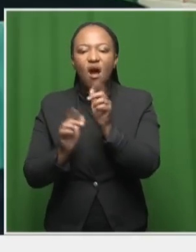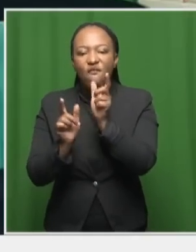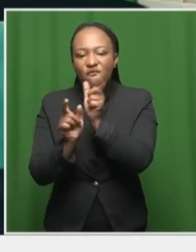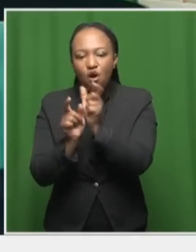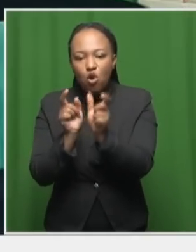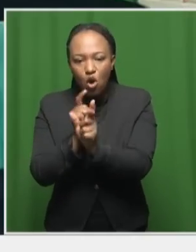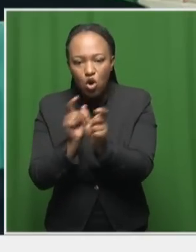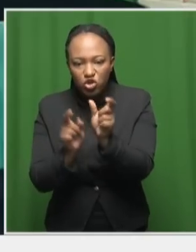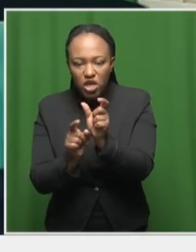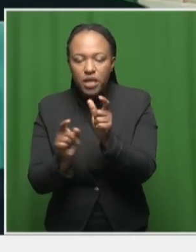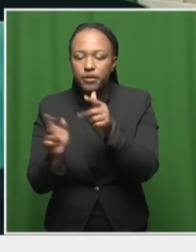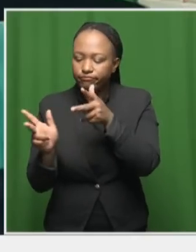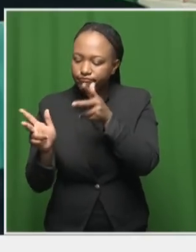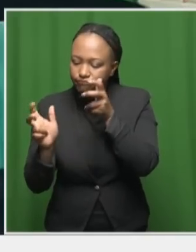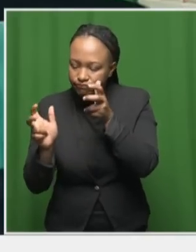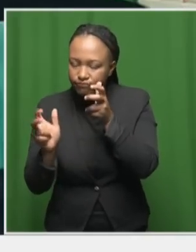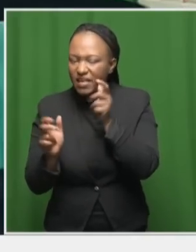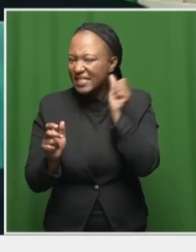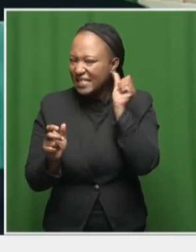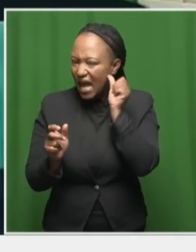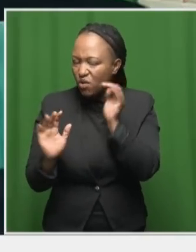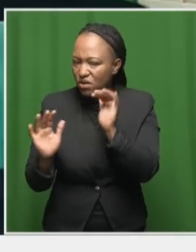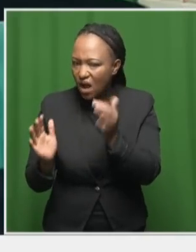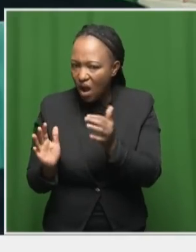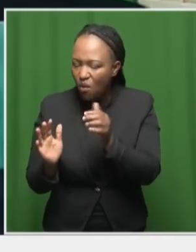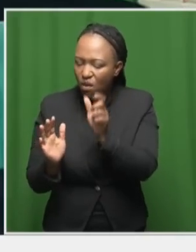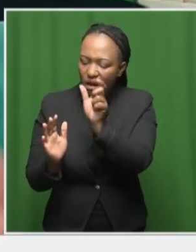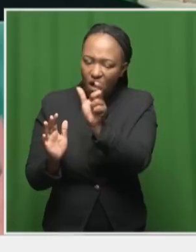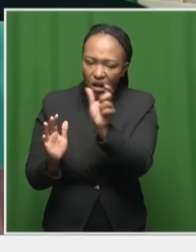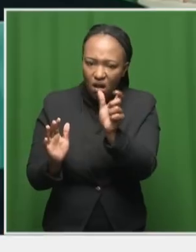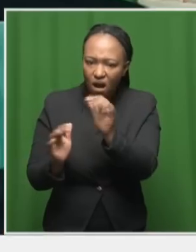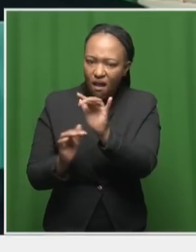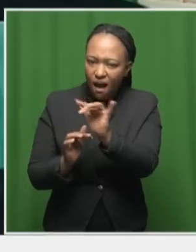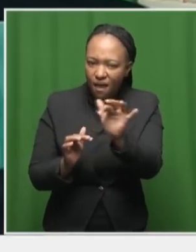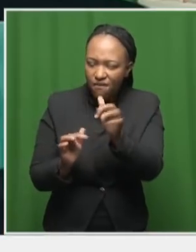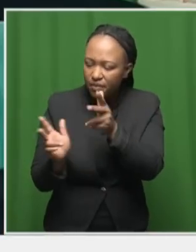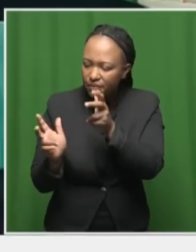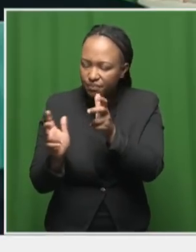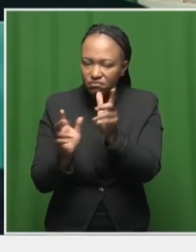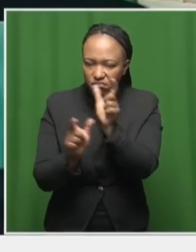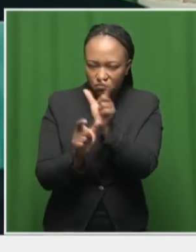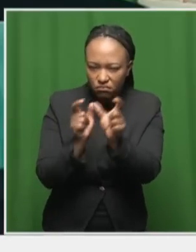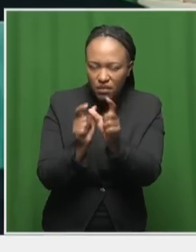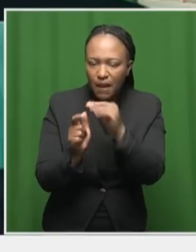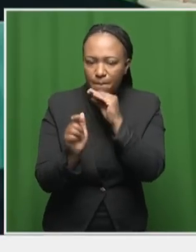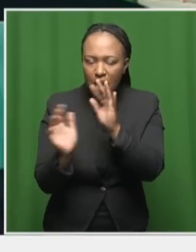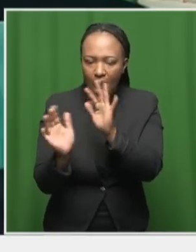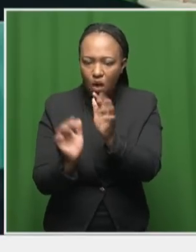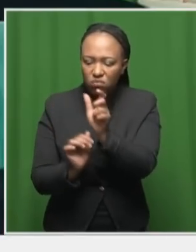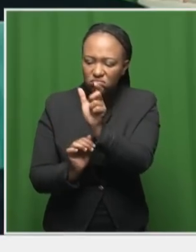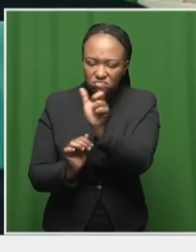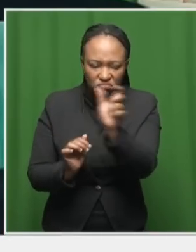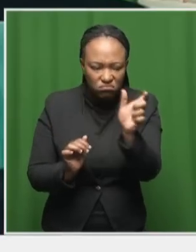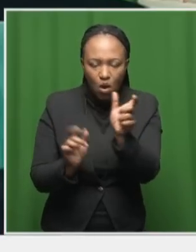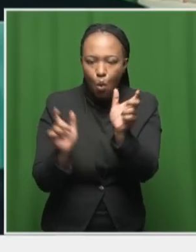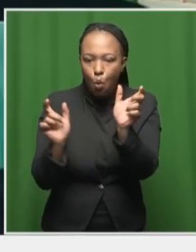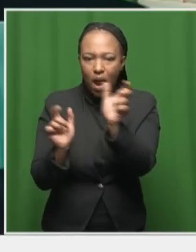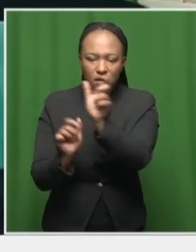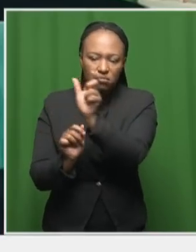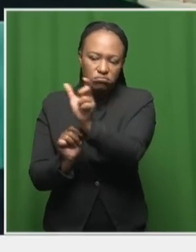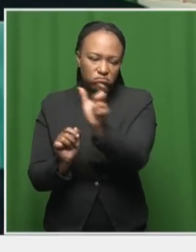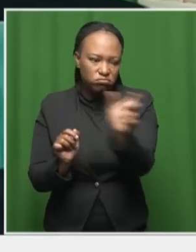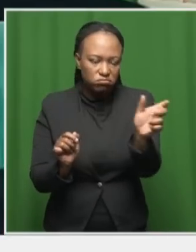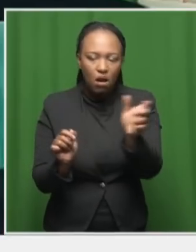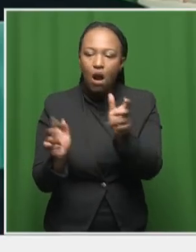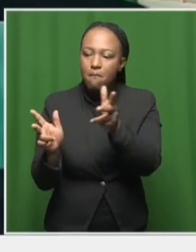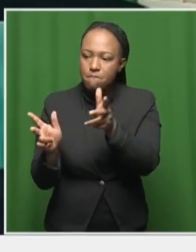in language, being able to recognize letter sounds, blending and segmenting individual letters and words to